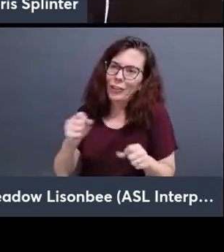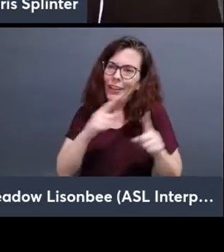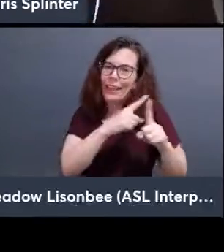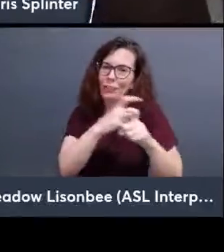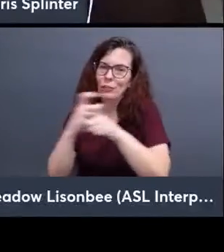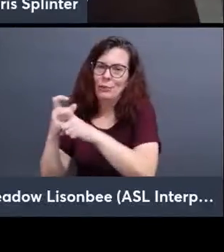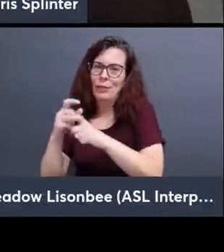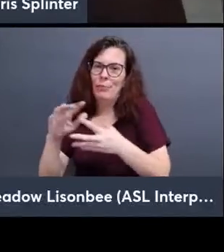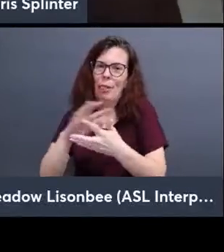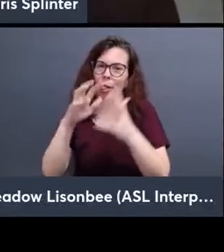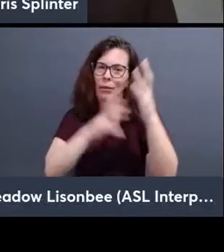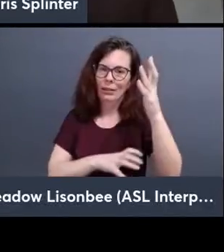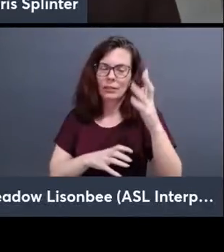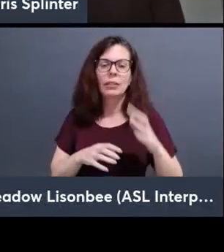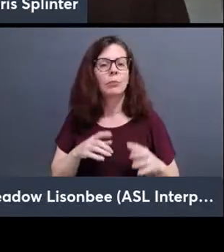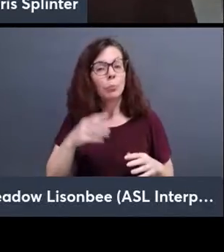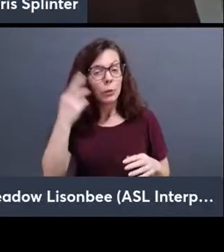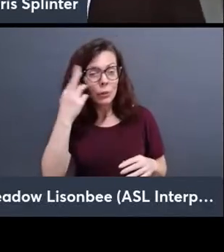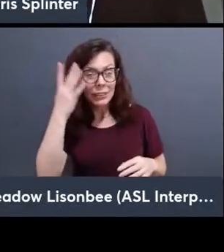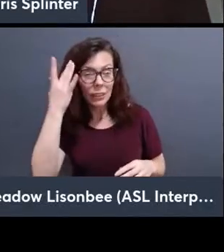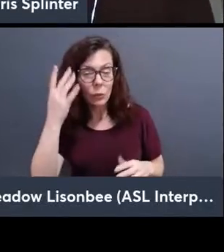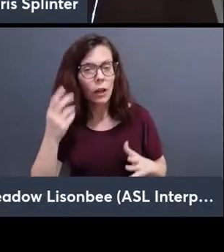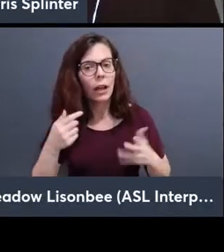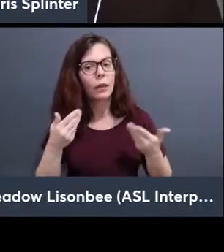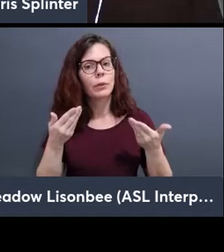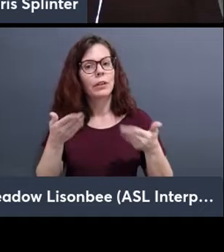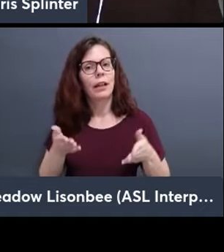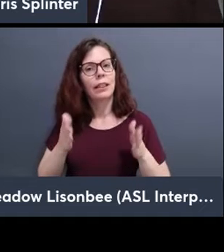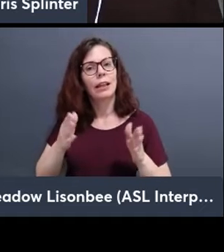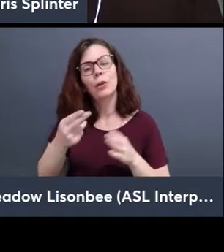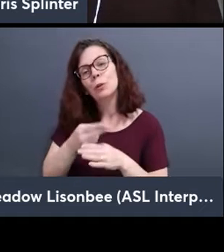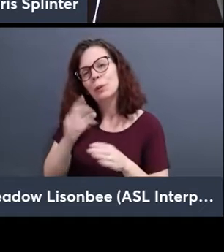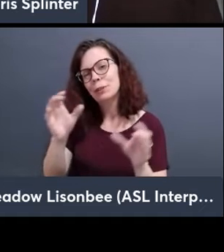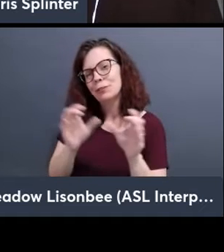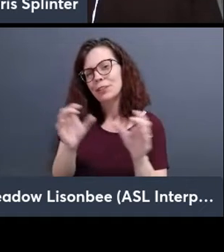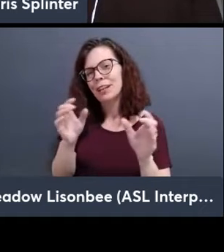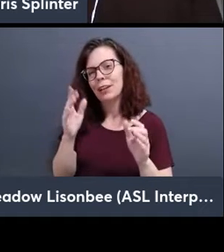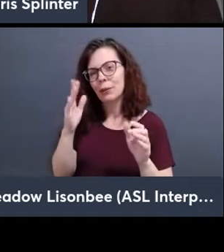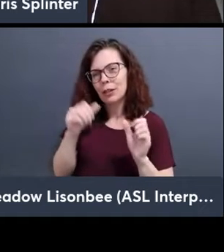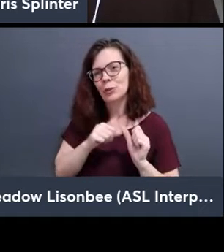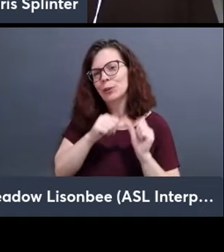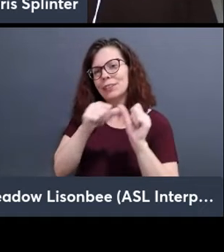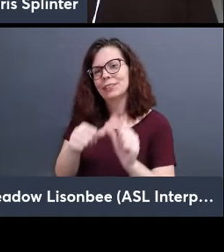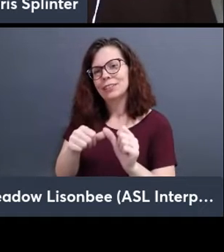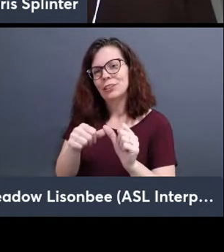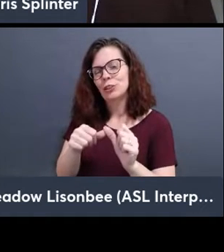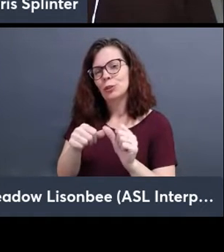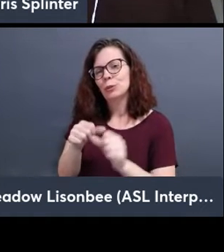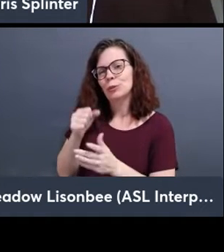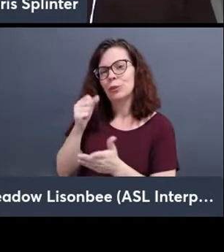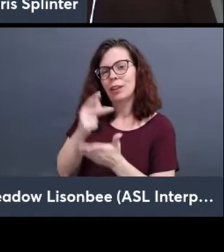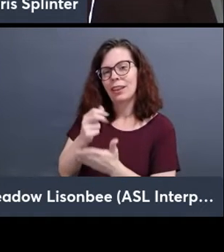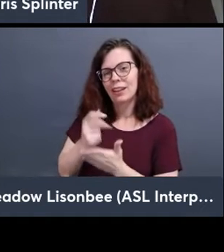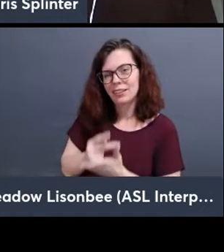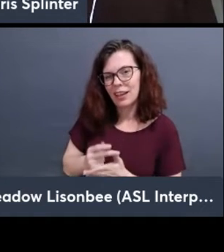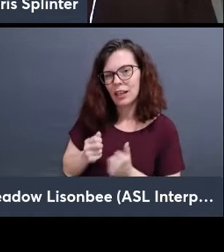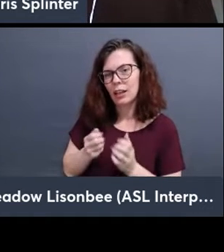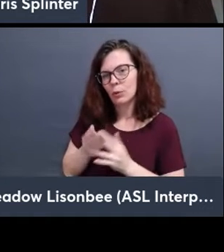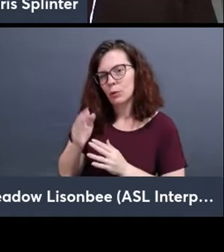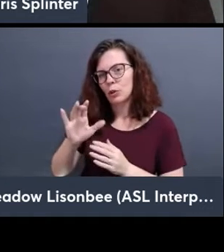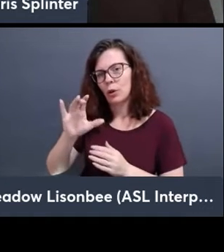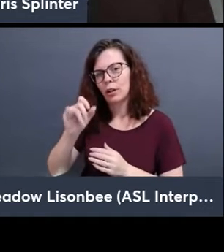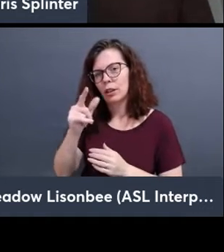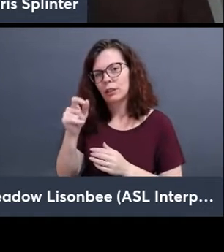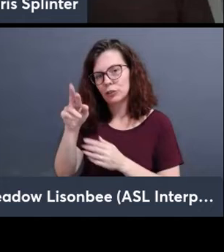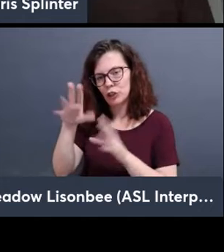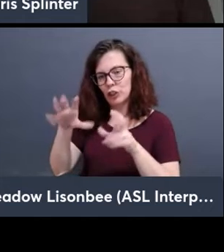why we enabled the use of these certificates is so that you can continue to authenticate to your cluster even